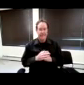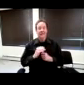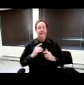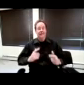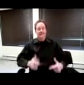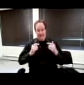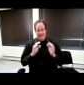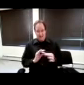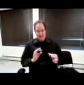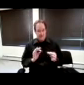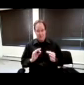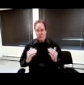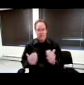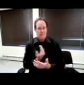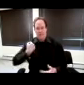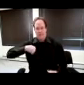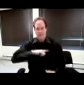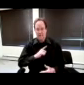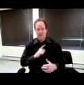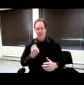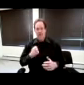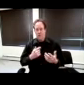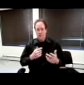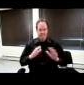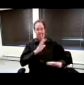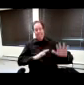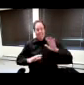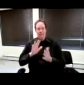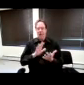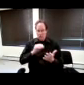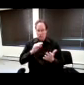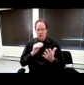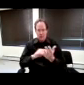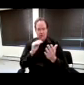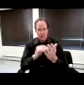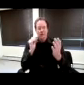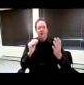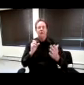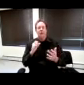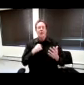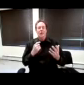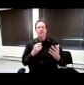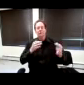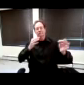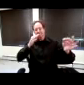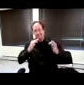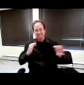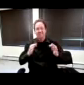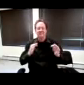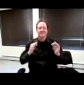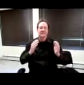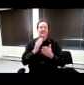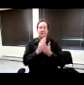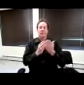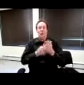brand new to us. And we've learned a lot around along the way. So, I just kind of wanted to walk through some of